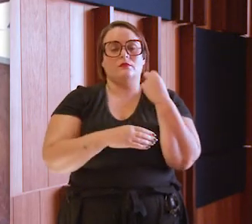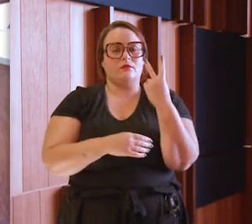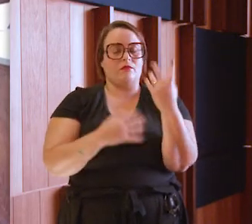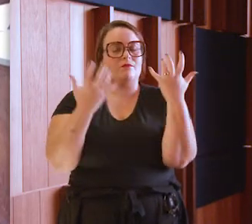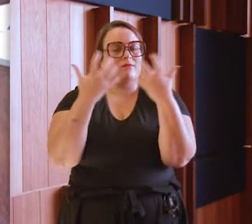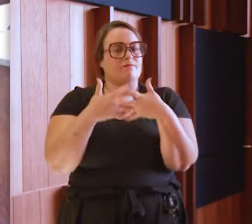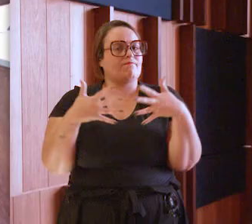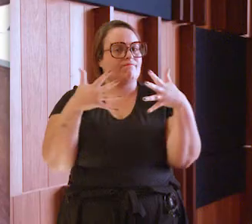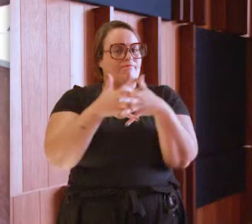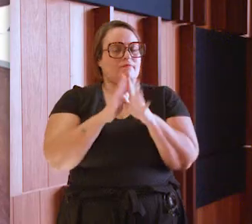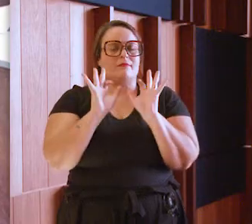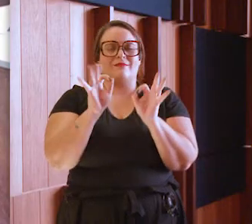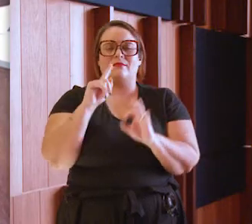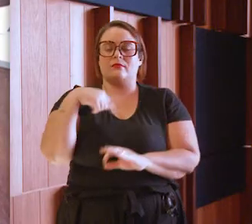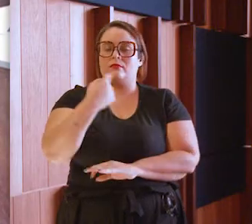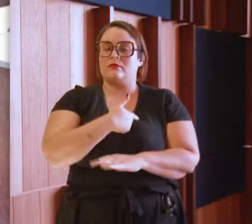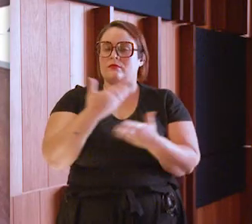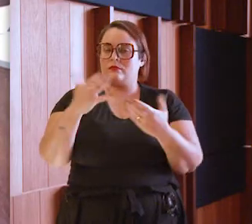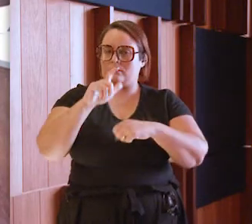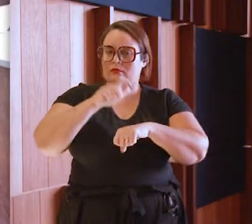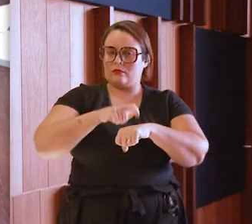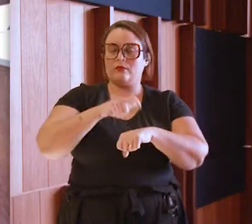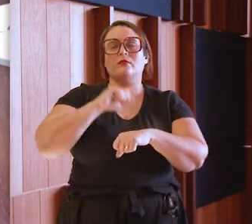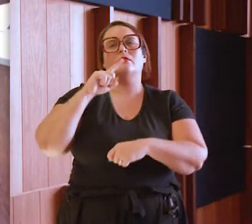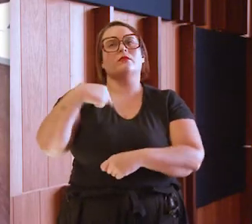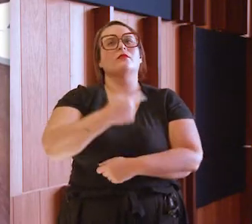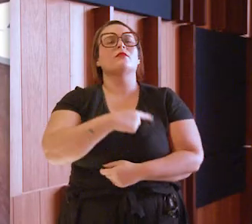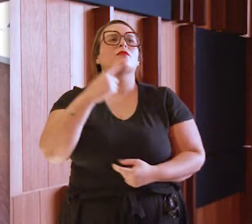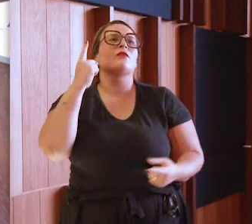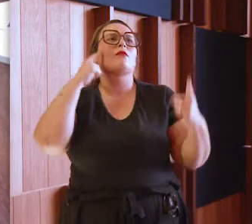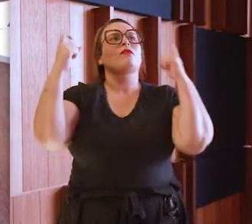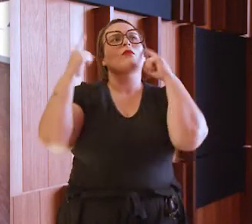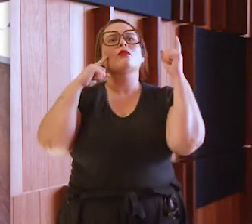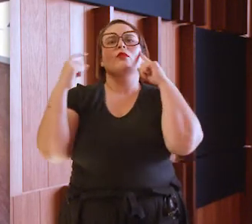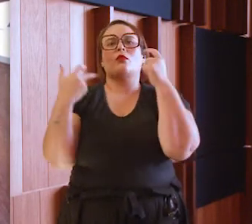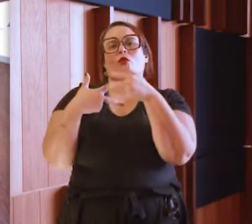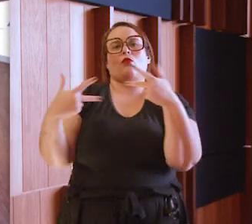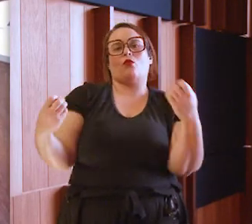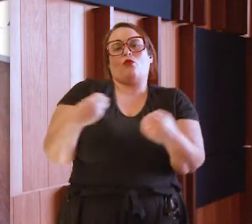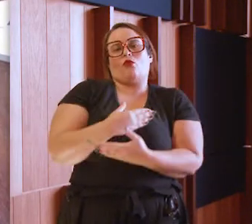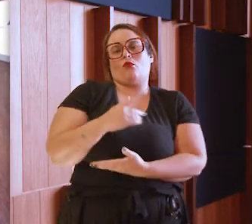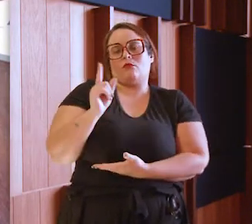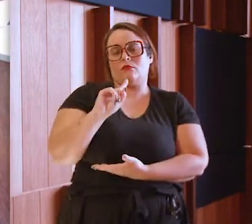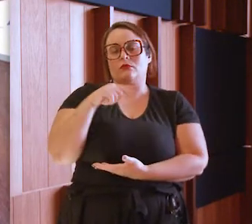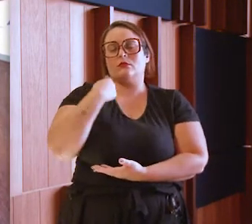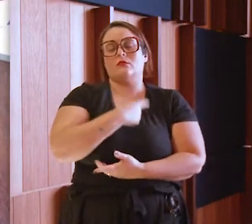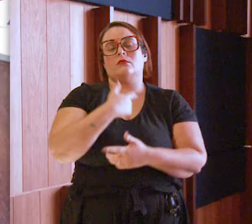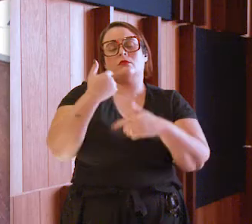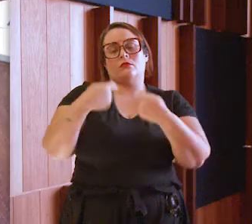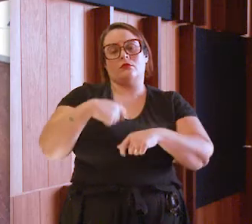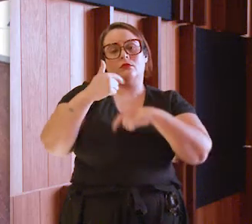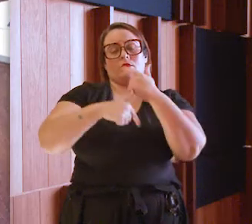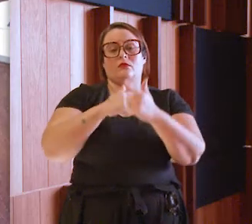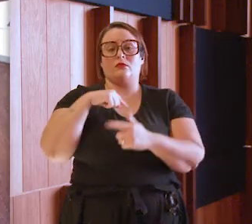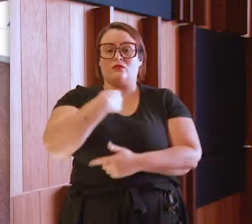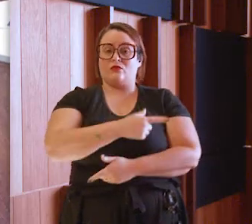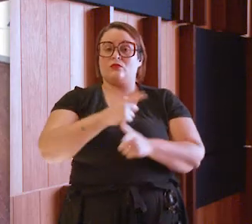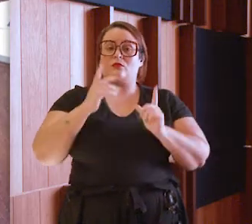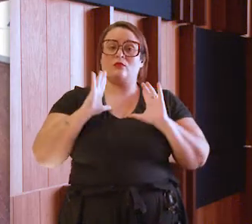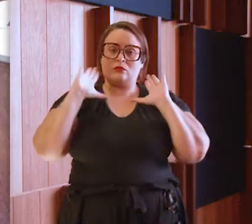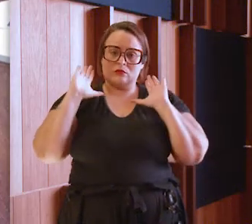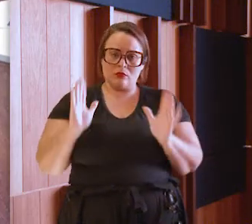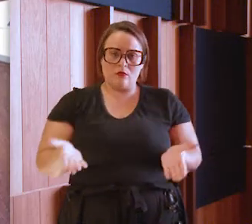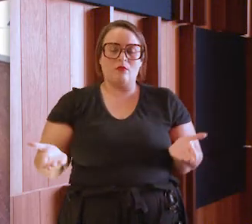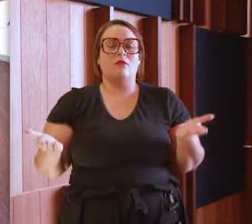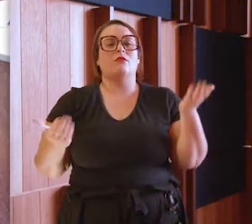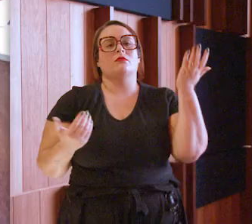have the time to reinvent the wheel. We have to leverage the cutting-edge technology that we have, the best solutions that we have, to actually apply them right away,